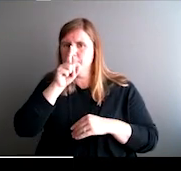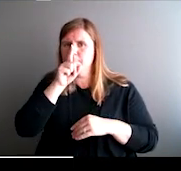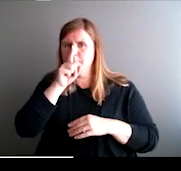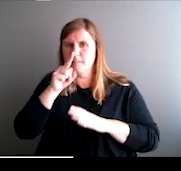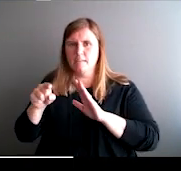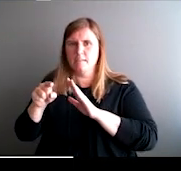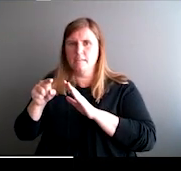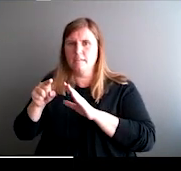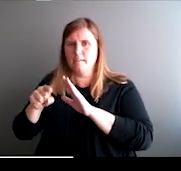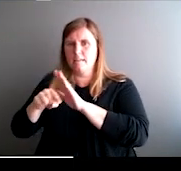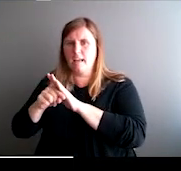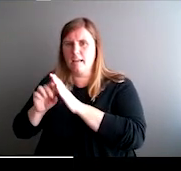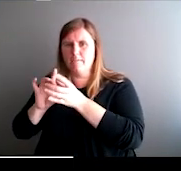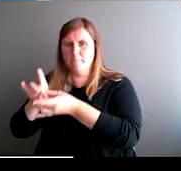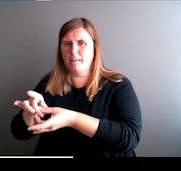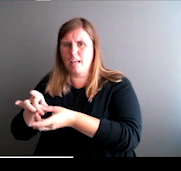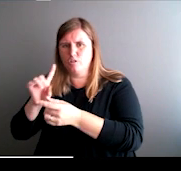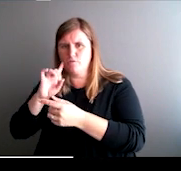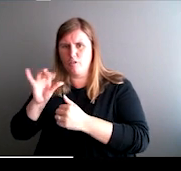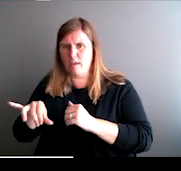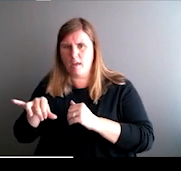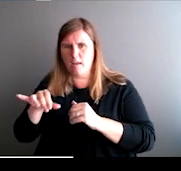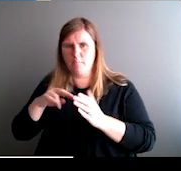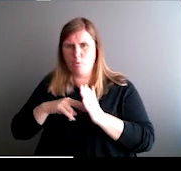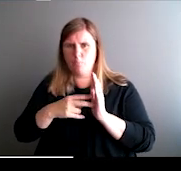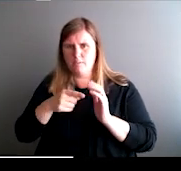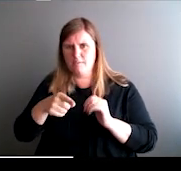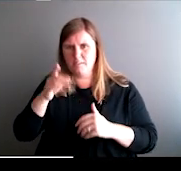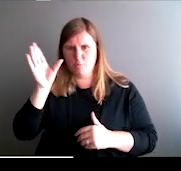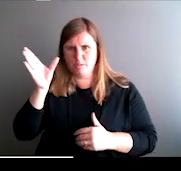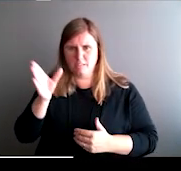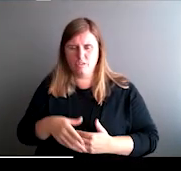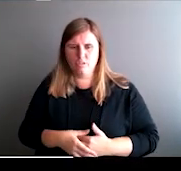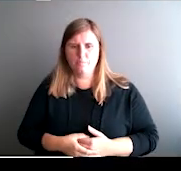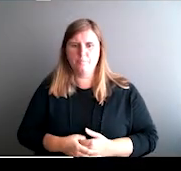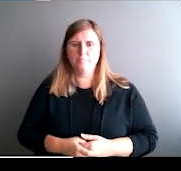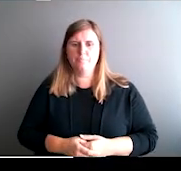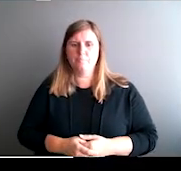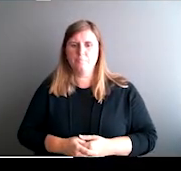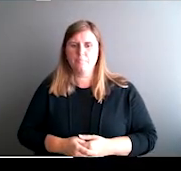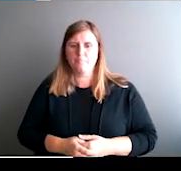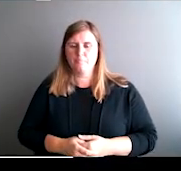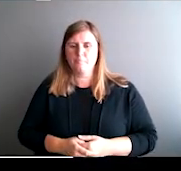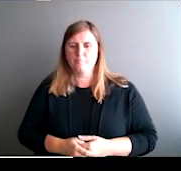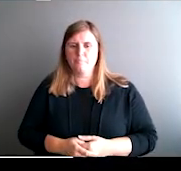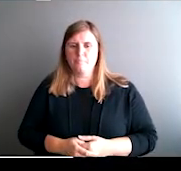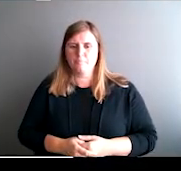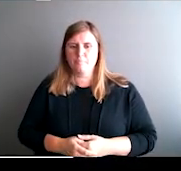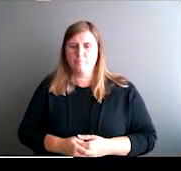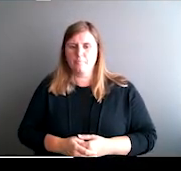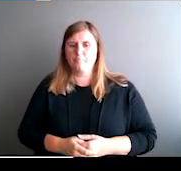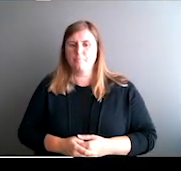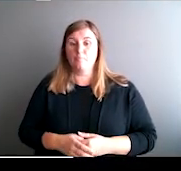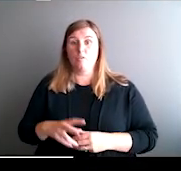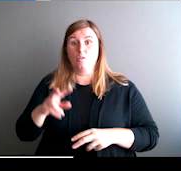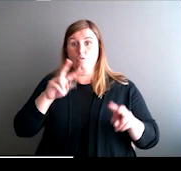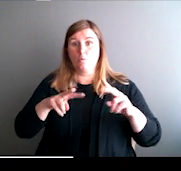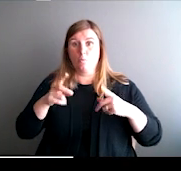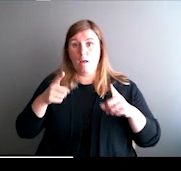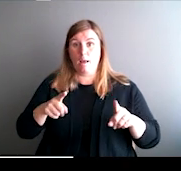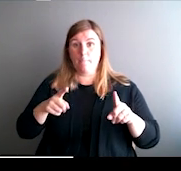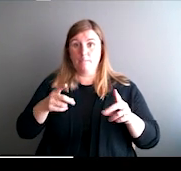those implications for the purpose of this presentation. By observing what happens immediately